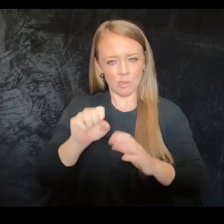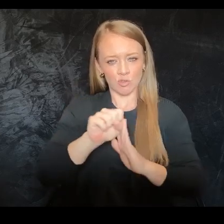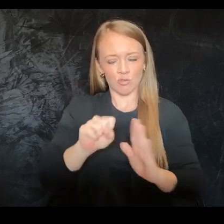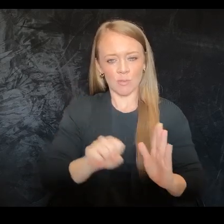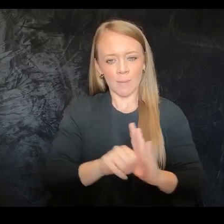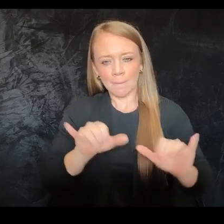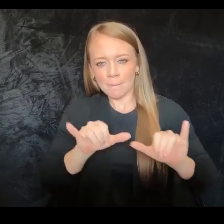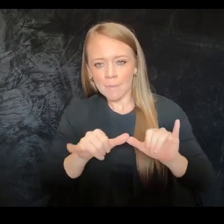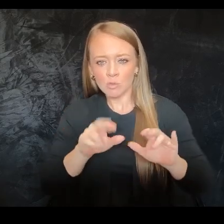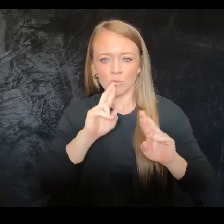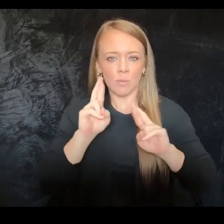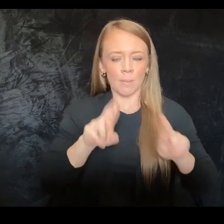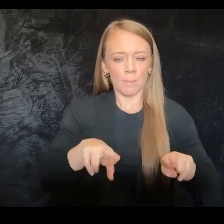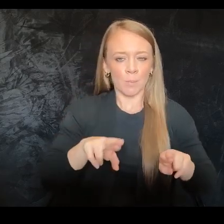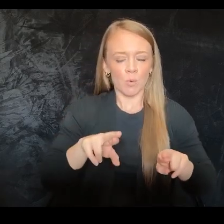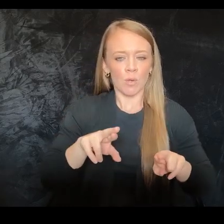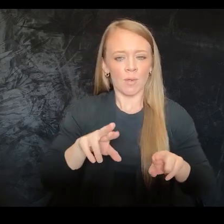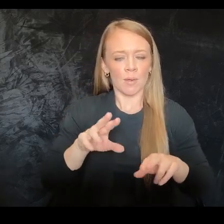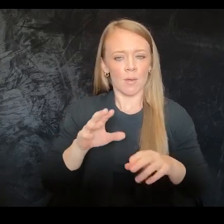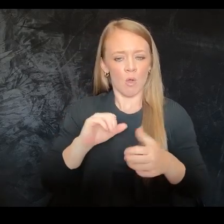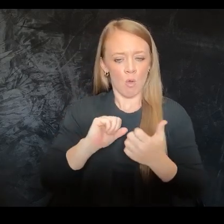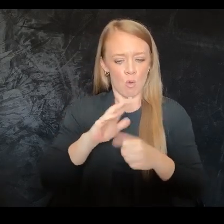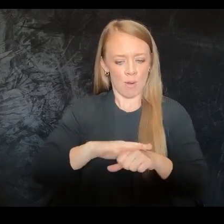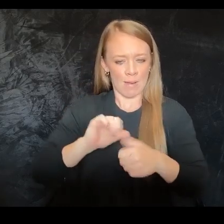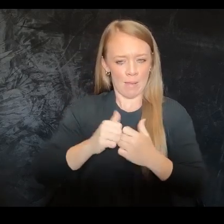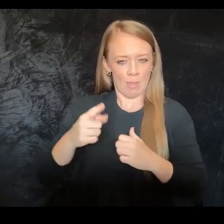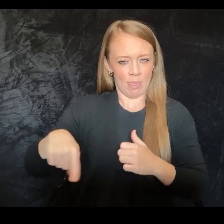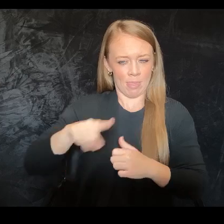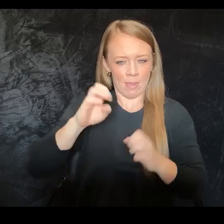on its efforts to educate students with disabilities.